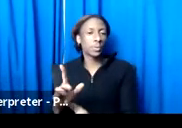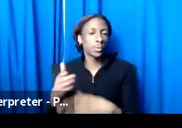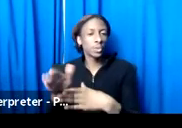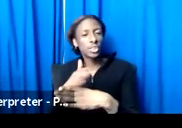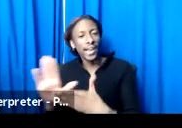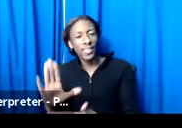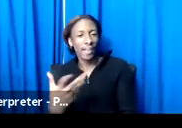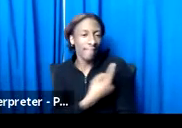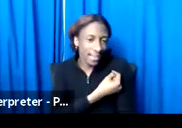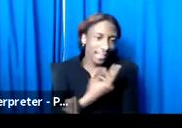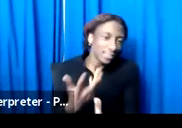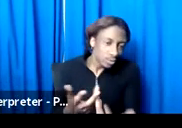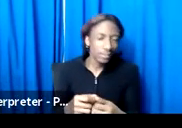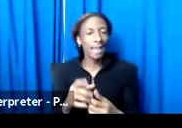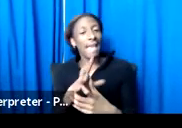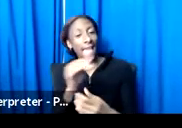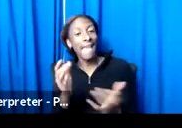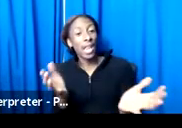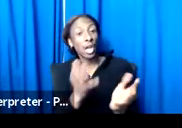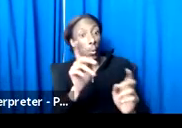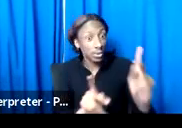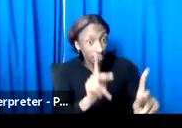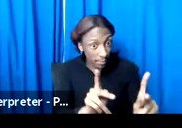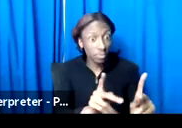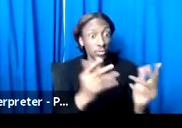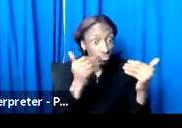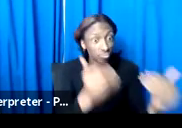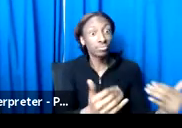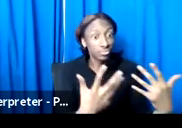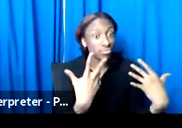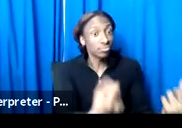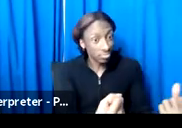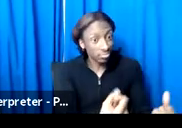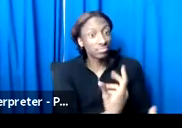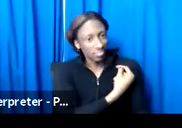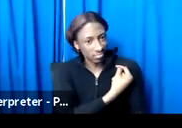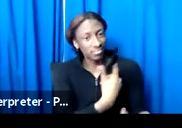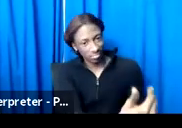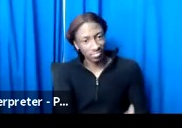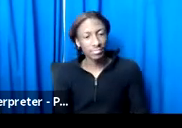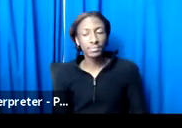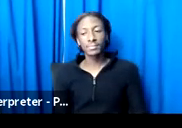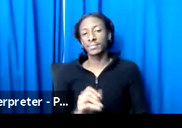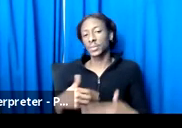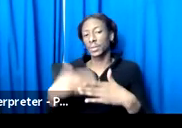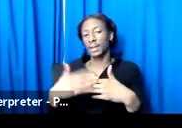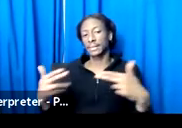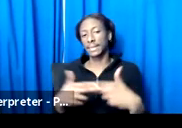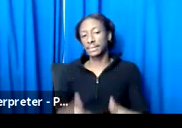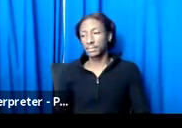well as to encourage others to confidently get vaccinated for COVID-19. Next slide.